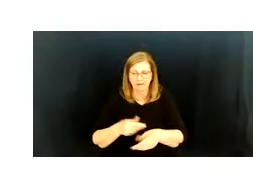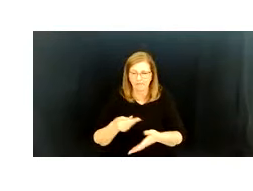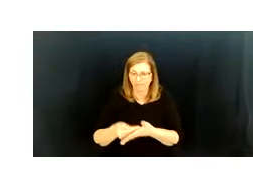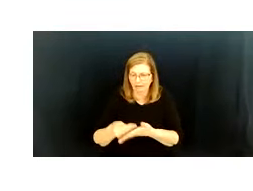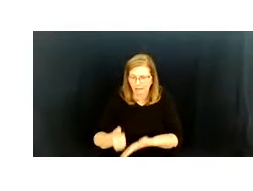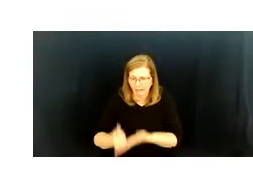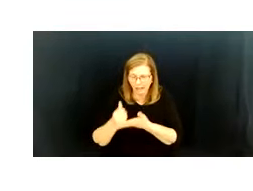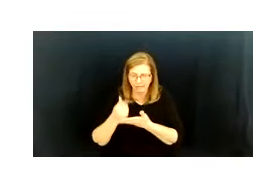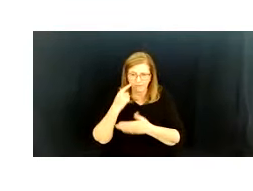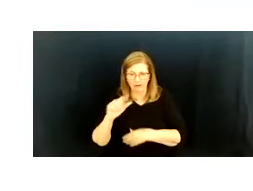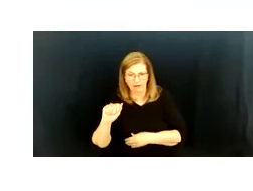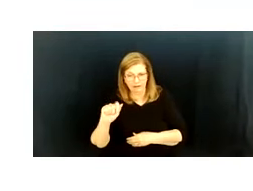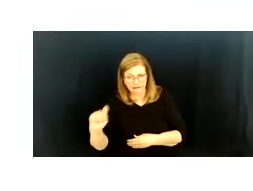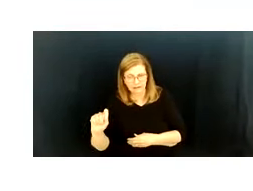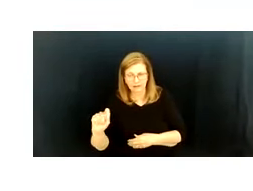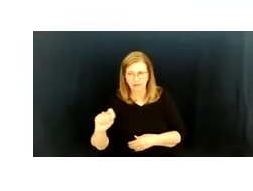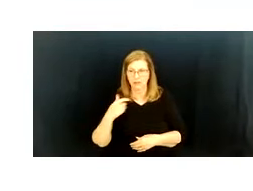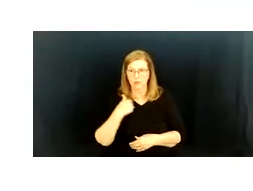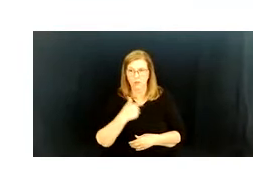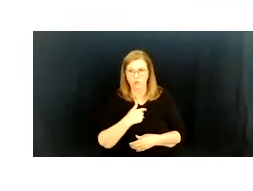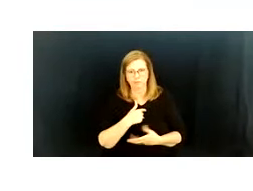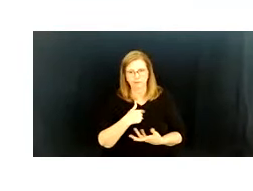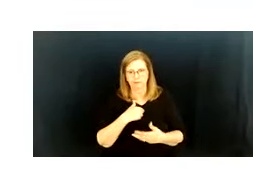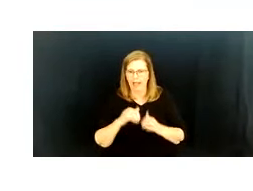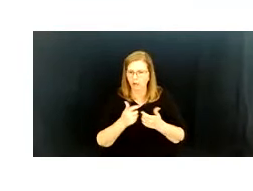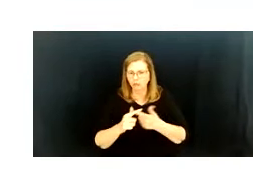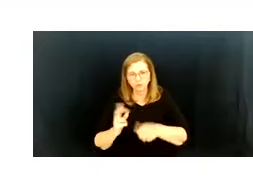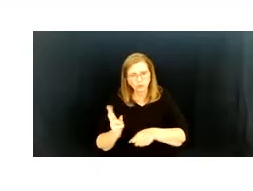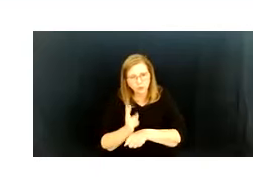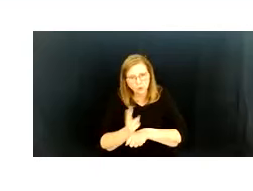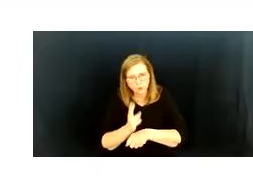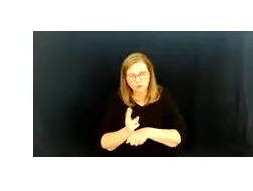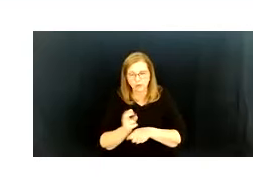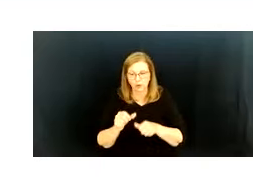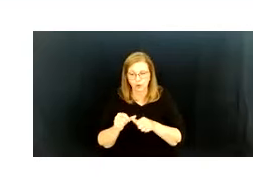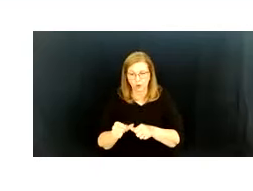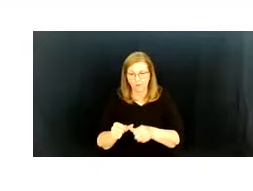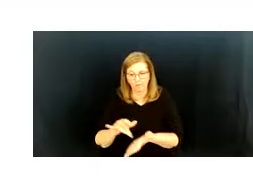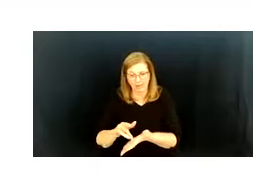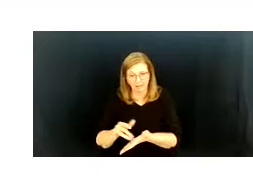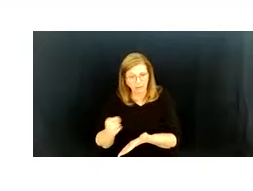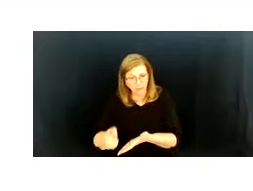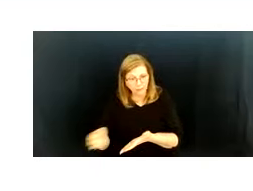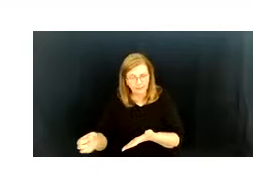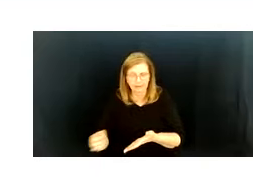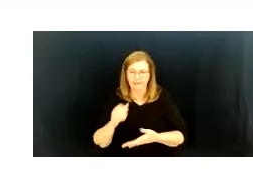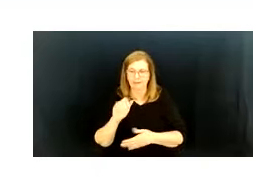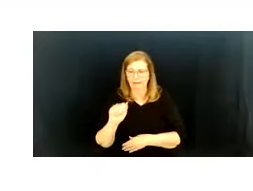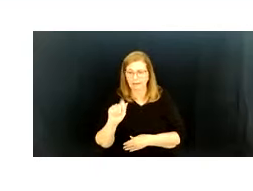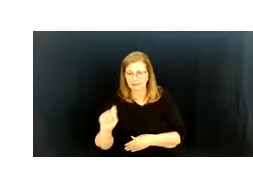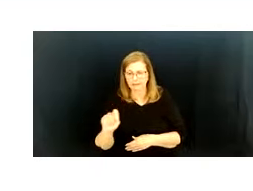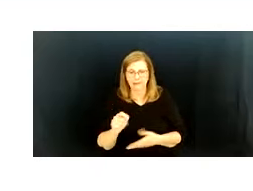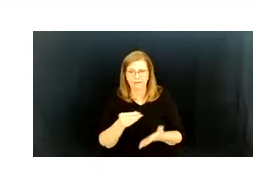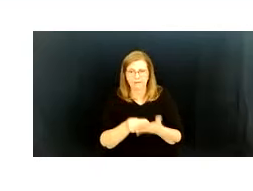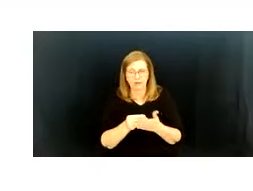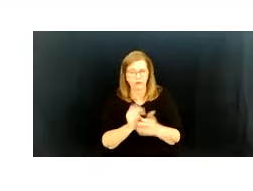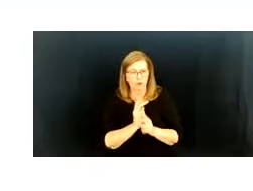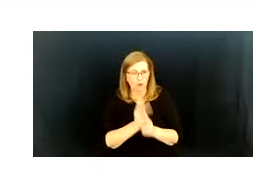assistive technology, reutilization of durable medical equipment and assistive technology, financial loans for